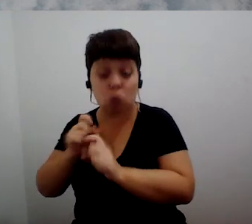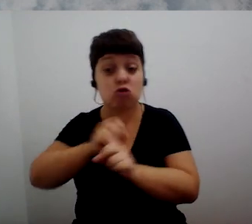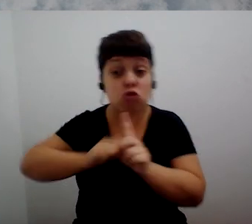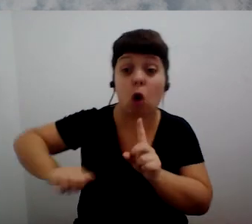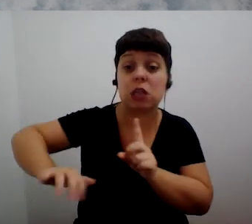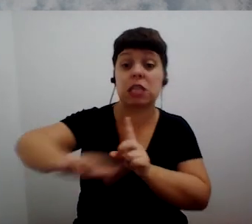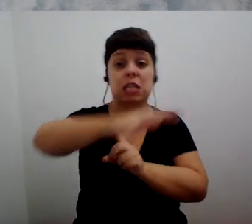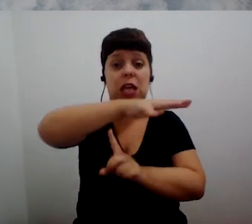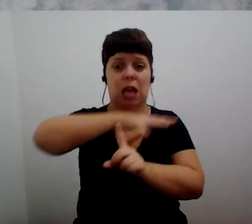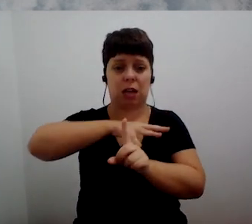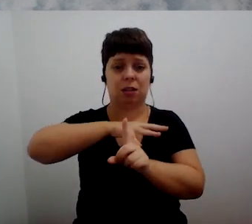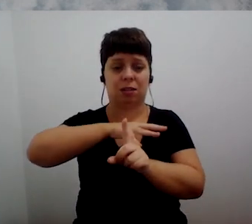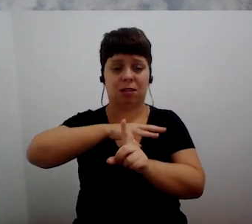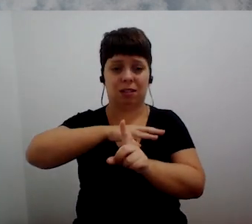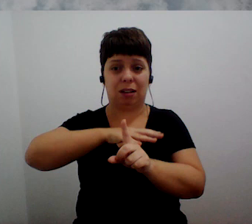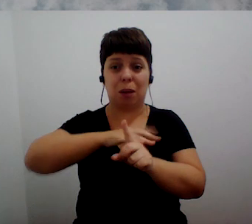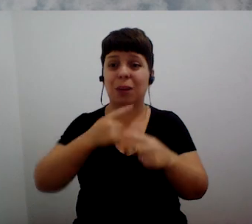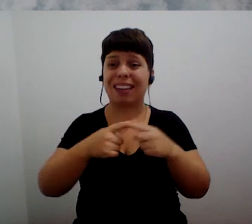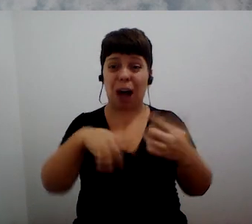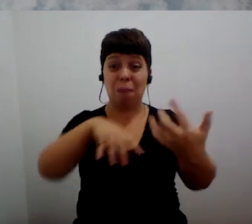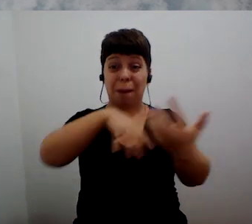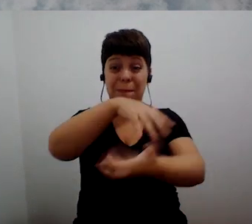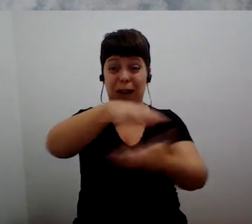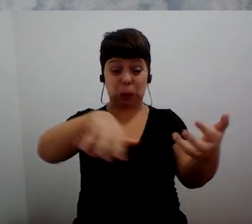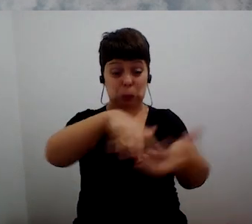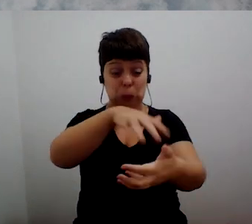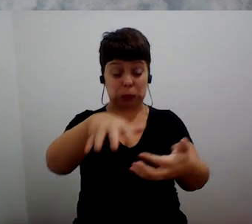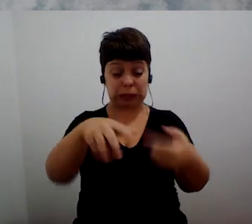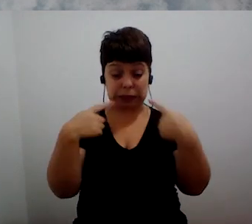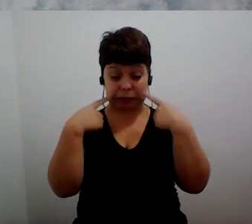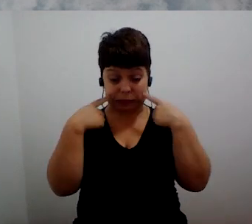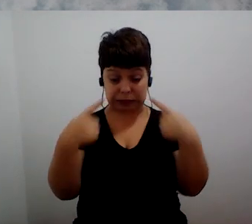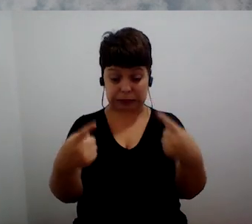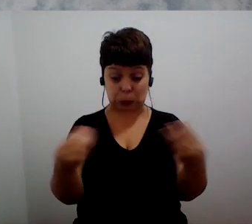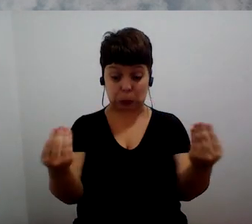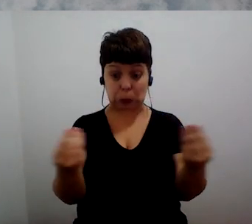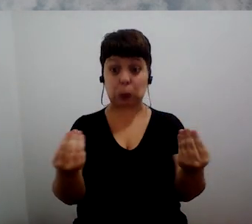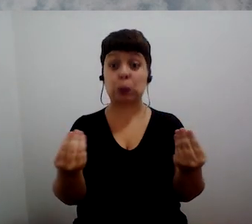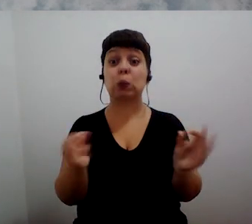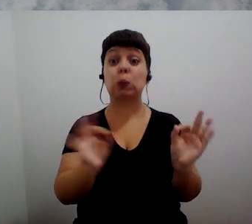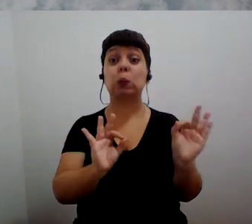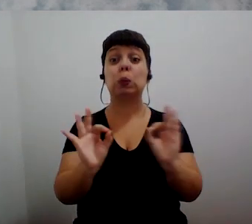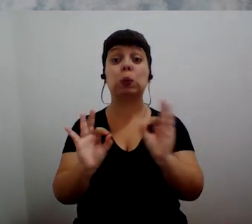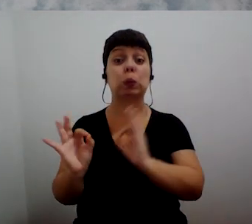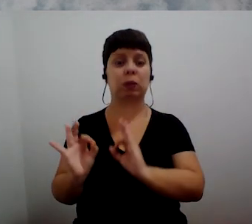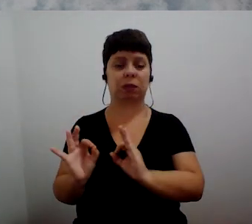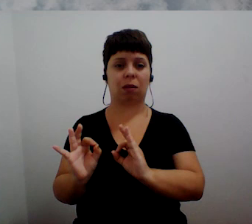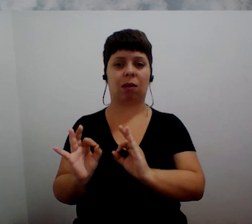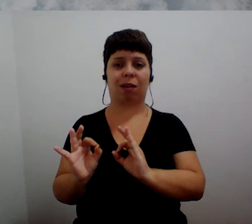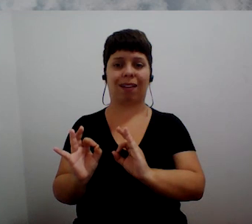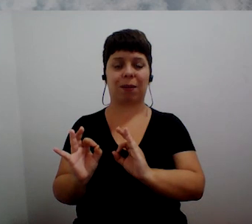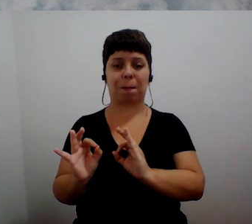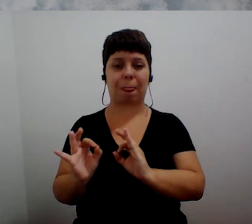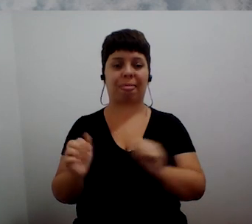now. So now we have to put the hands on our head, look at this